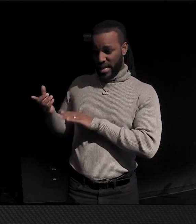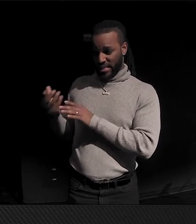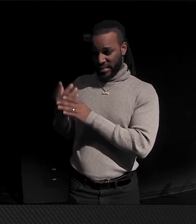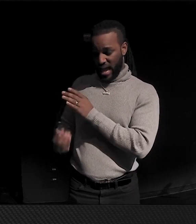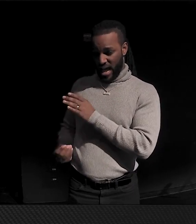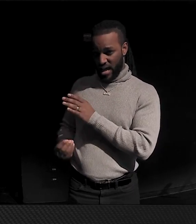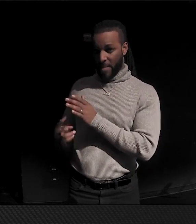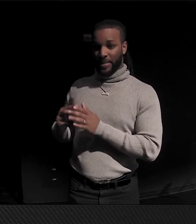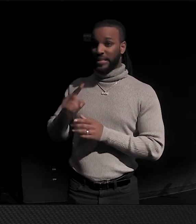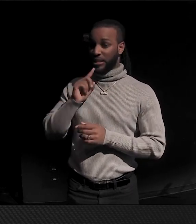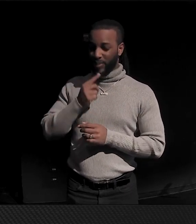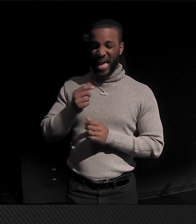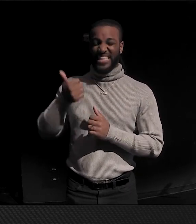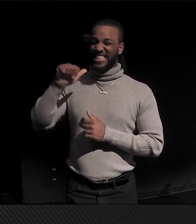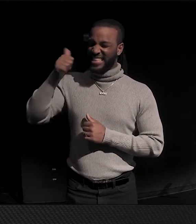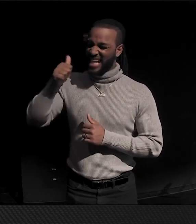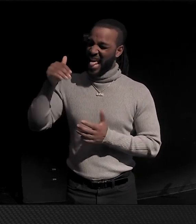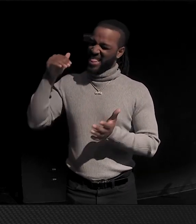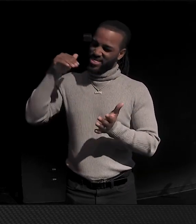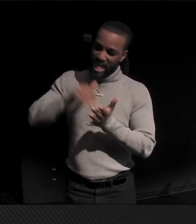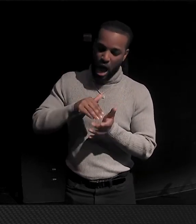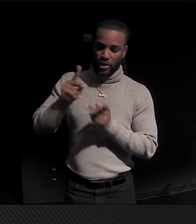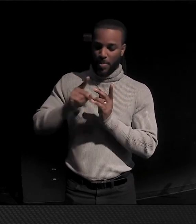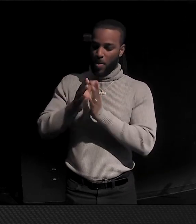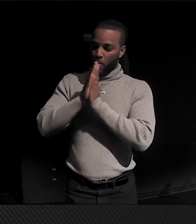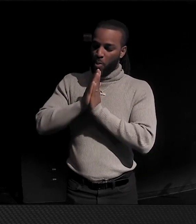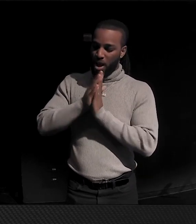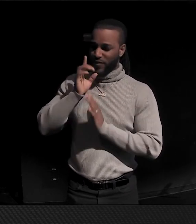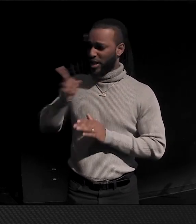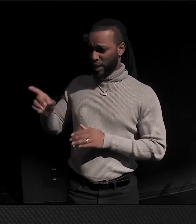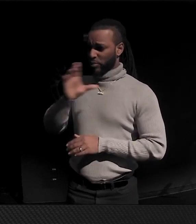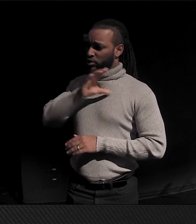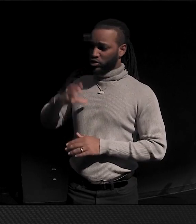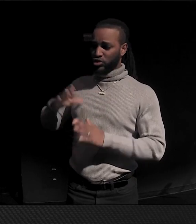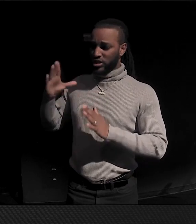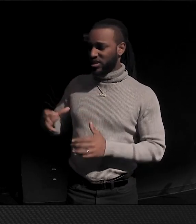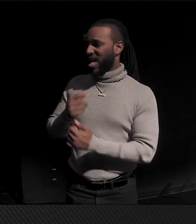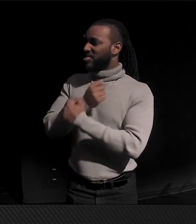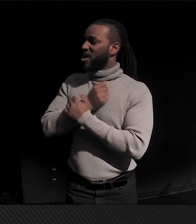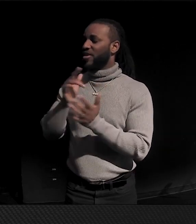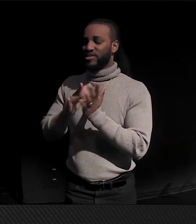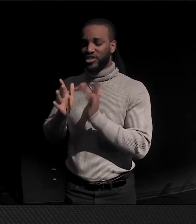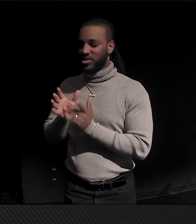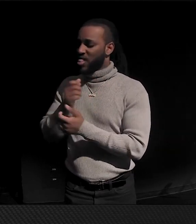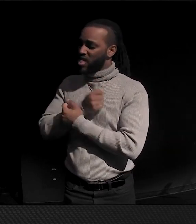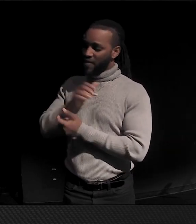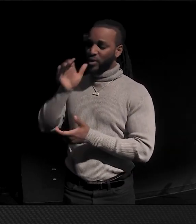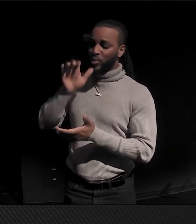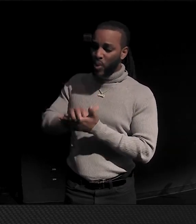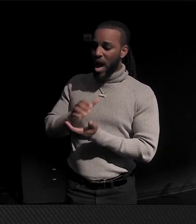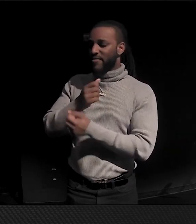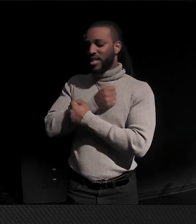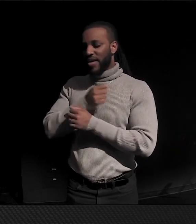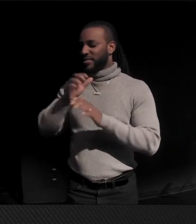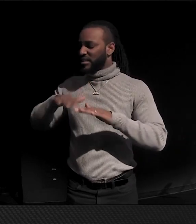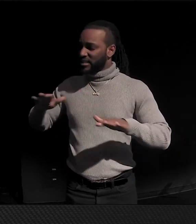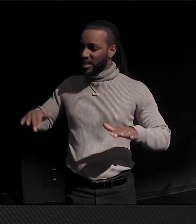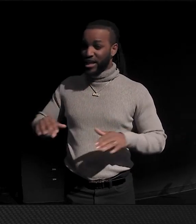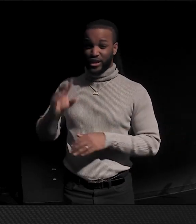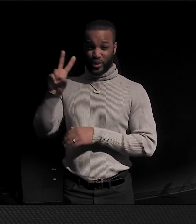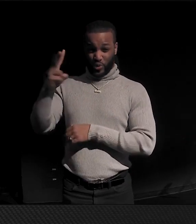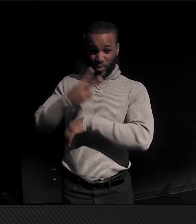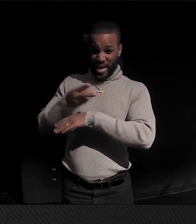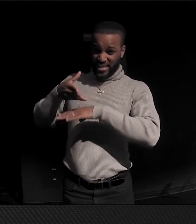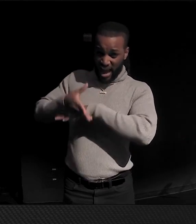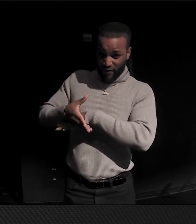literally, we had 10,000 people praying for him. He's a committed Christ follower, loved Jesus, loved his wife, loved his kids. 2 days after